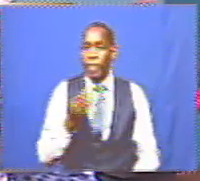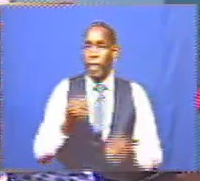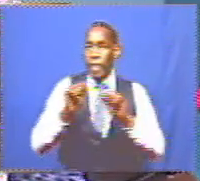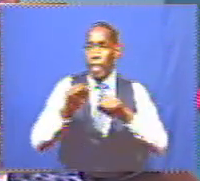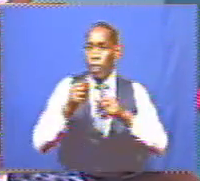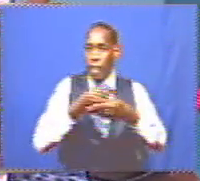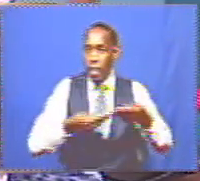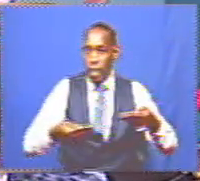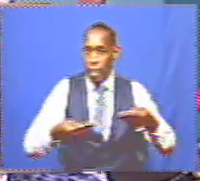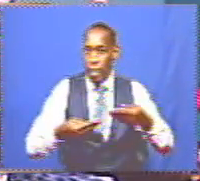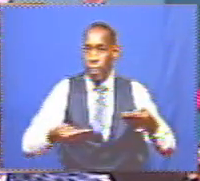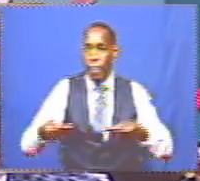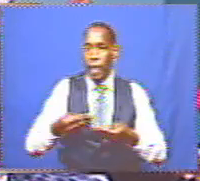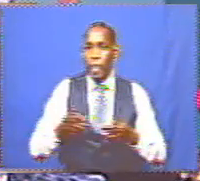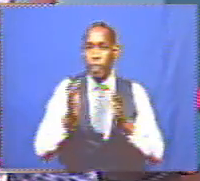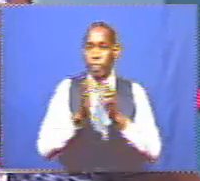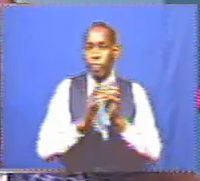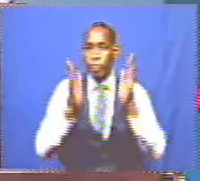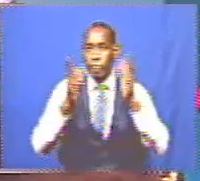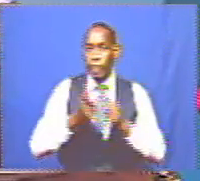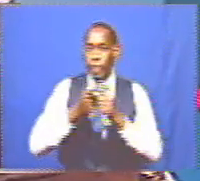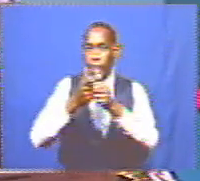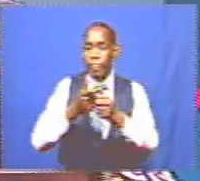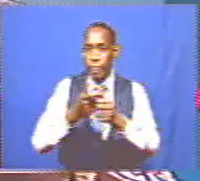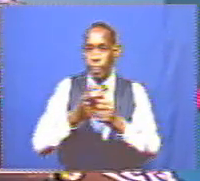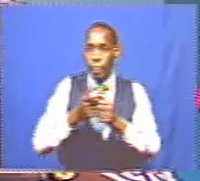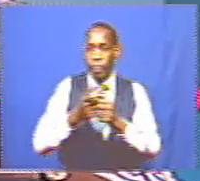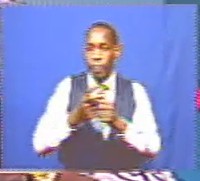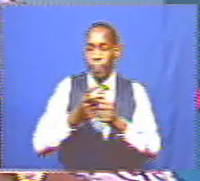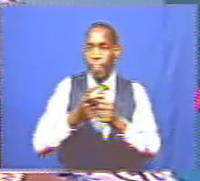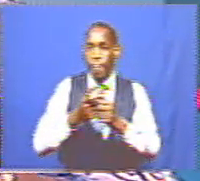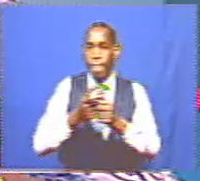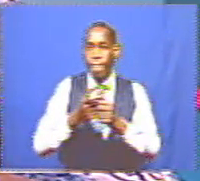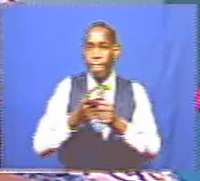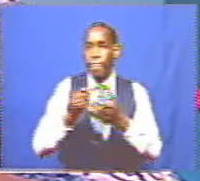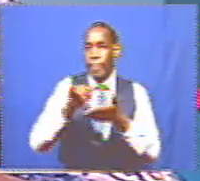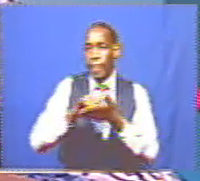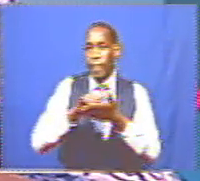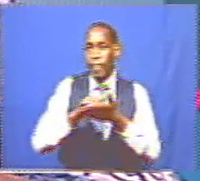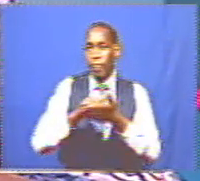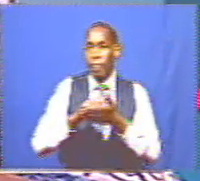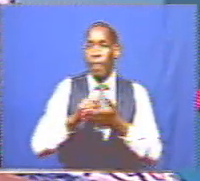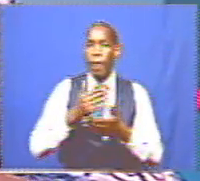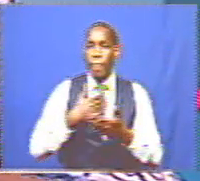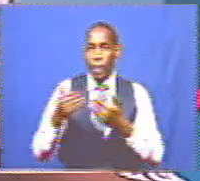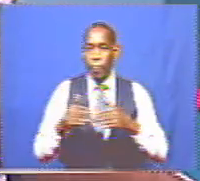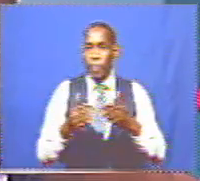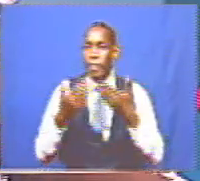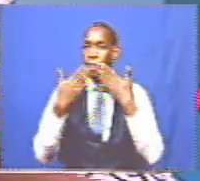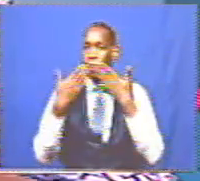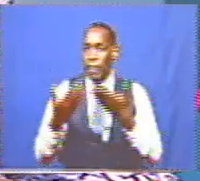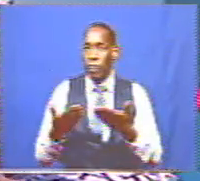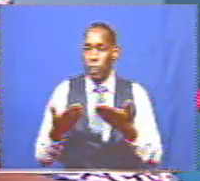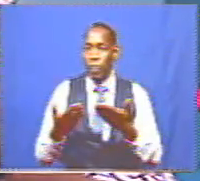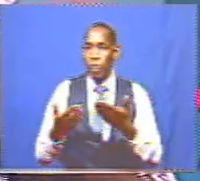some Christmas gifts for them, that would have been my way to say thank you to